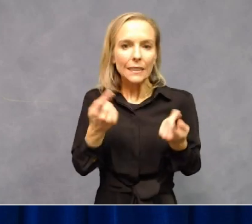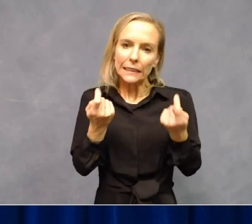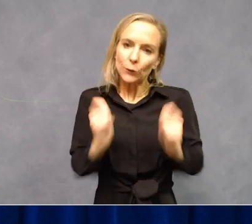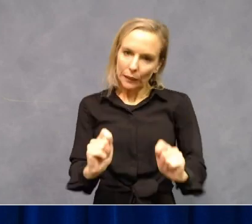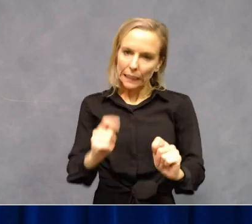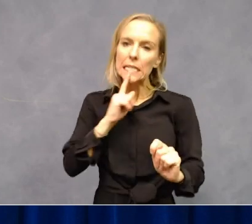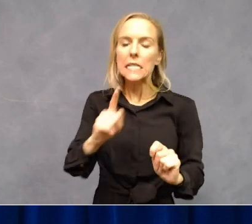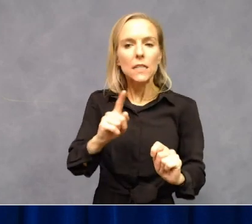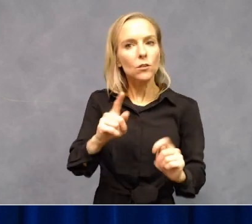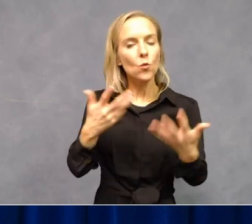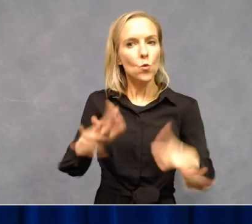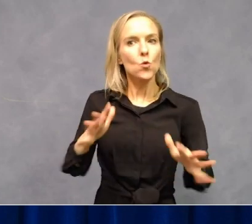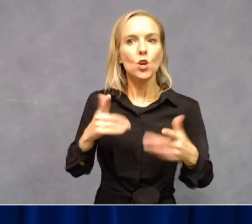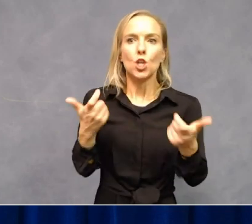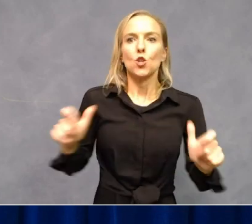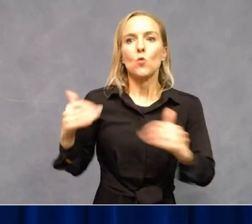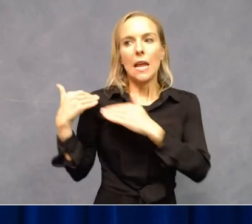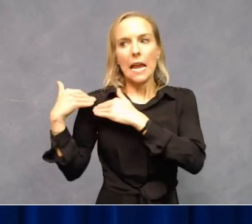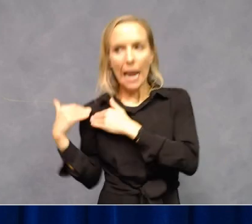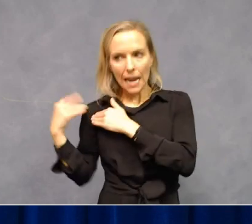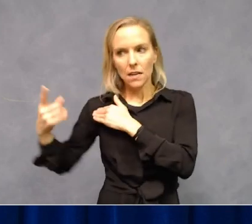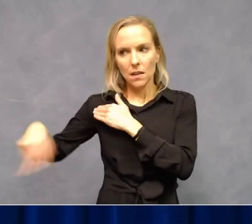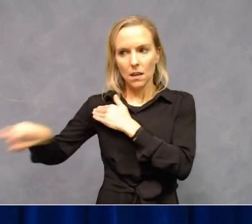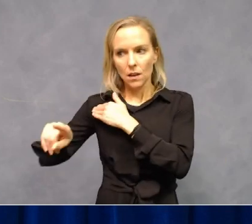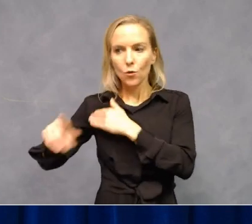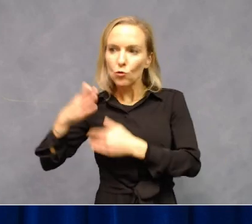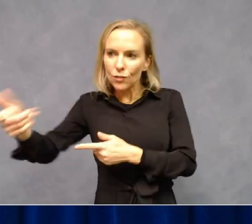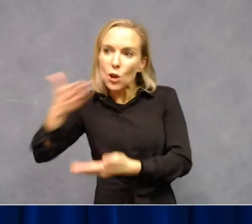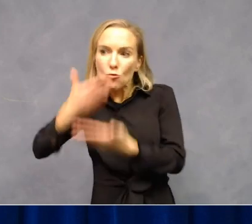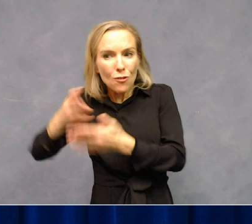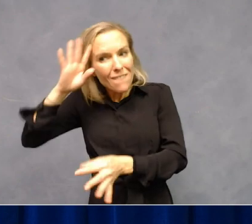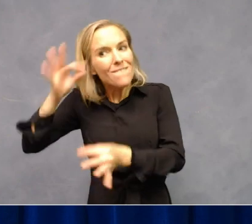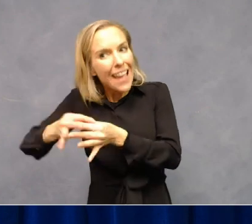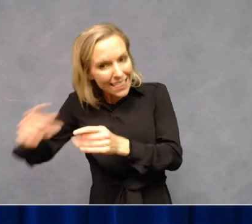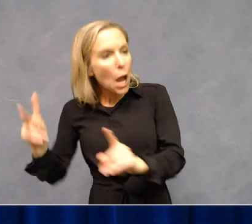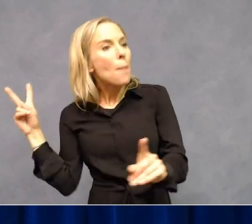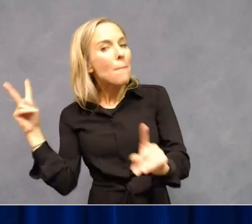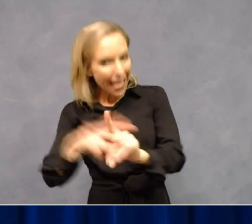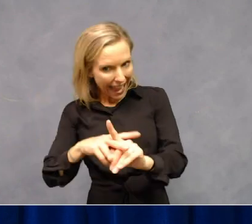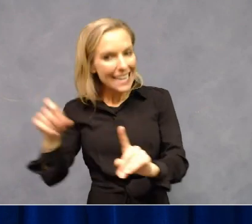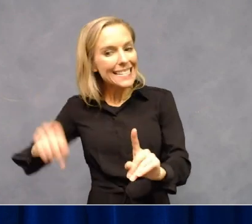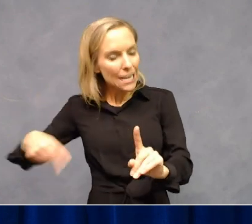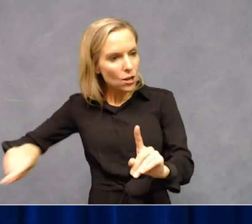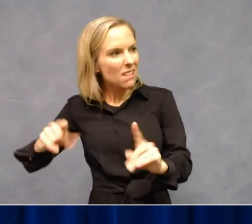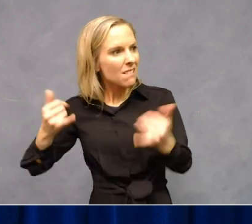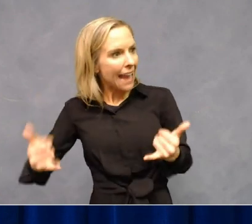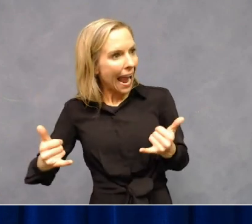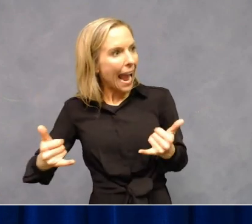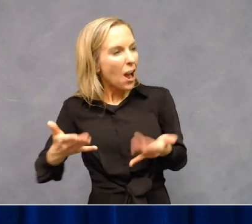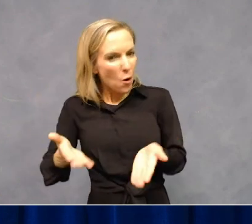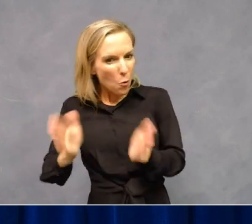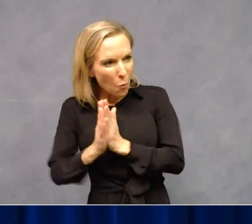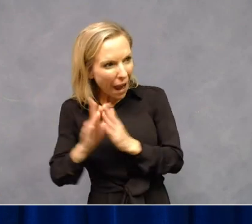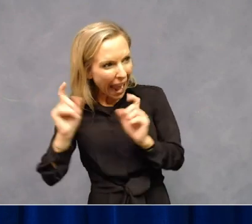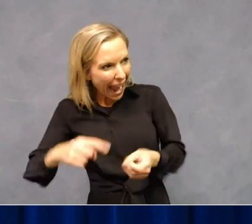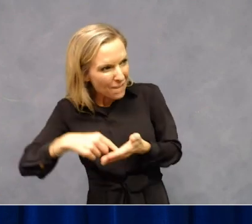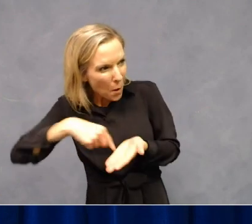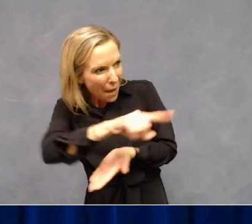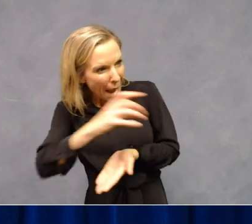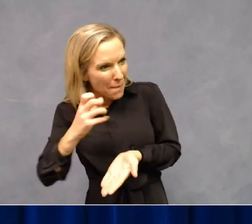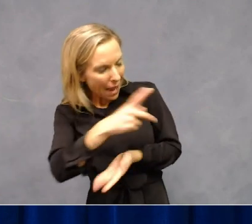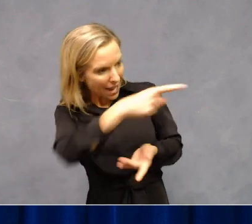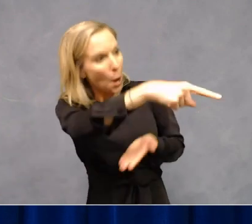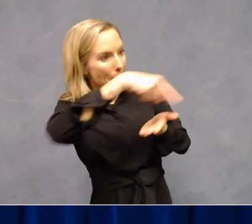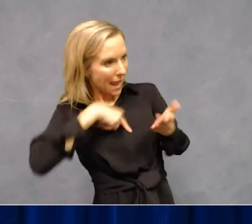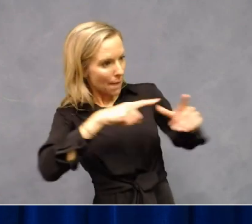huge burden on claimants who, in good faith, applied for those benefits and now have been requested to pay that back. But we are